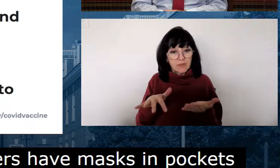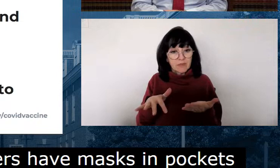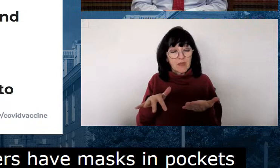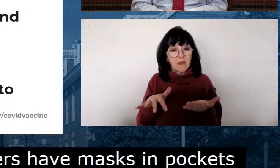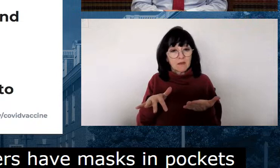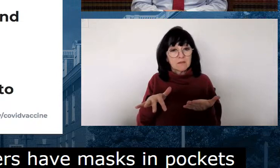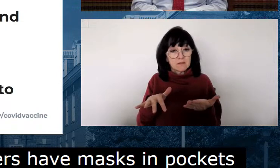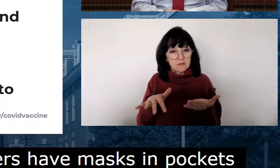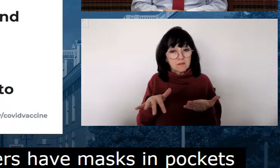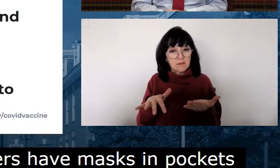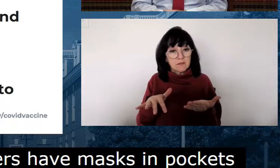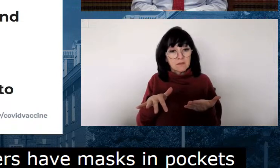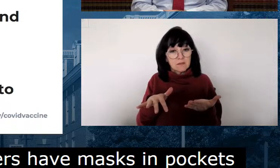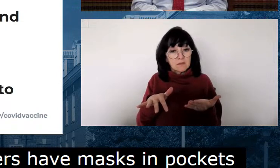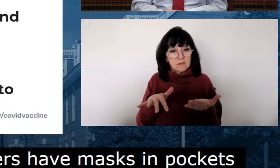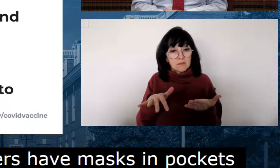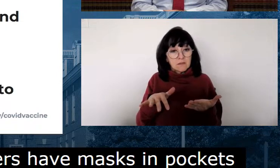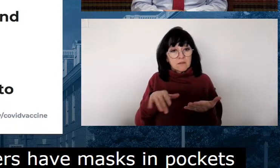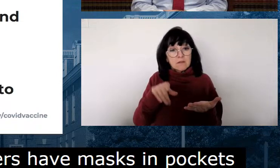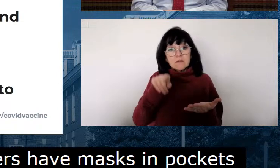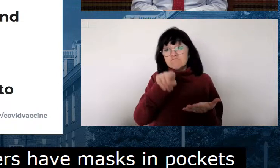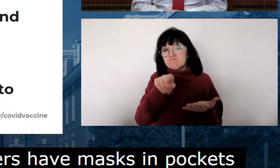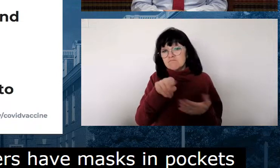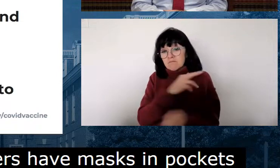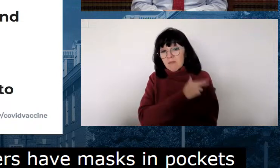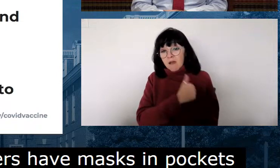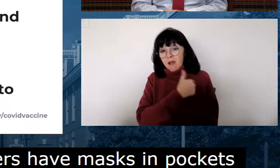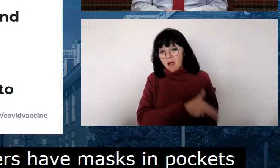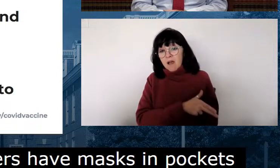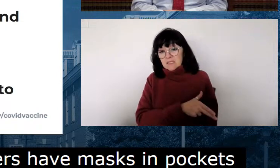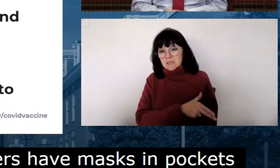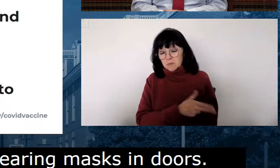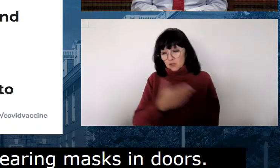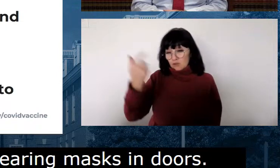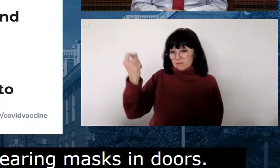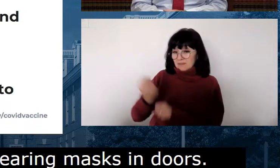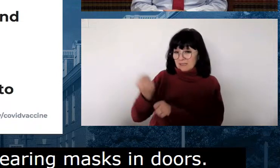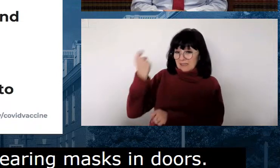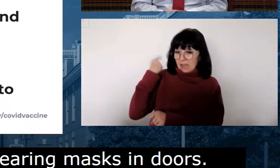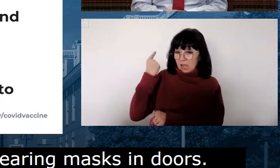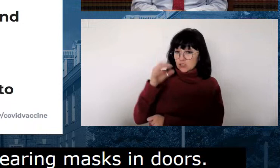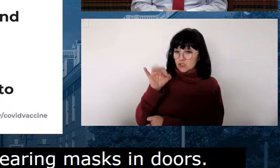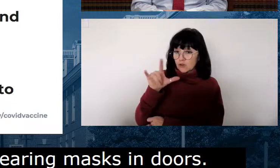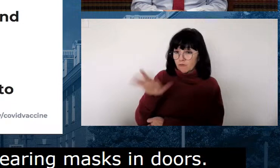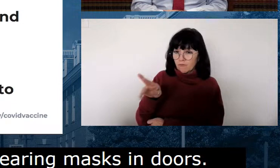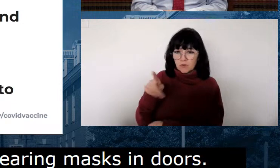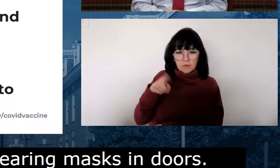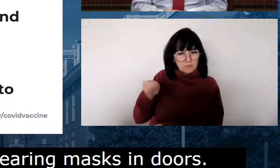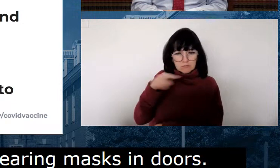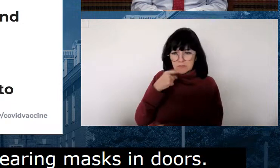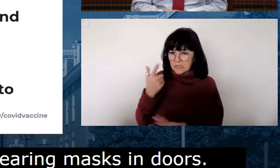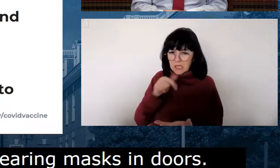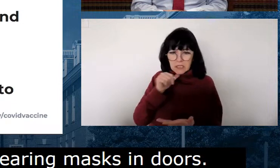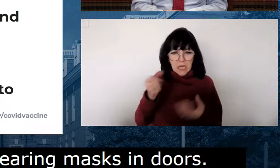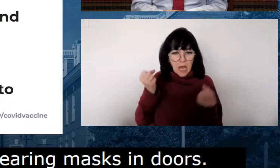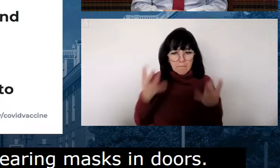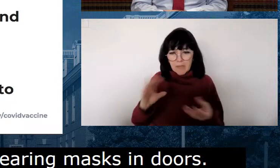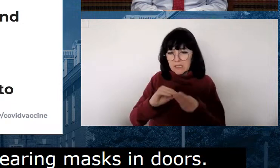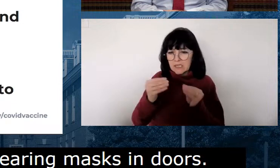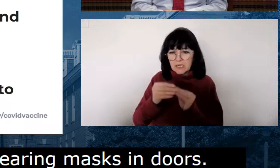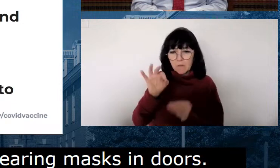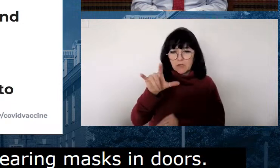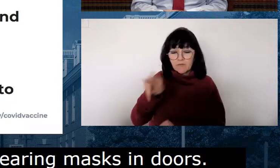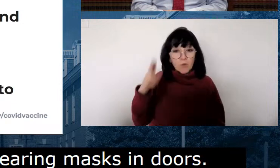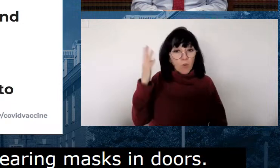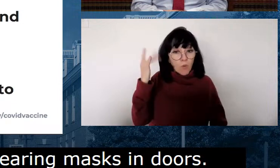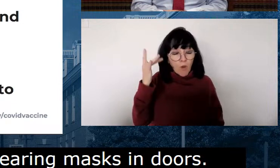our hospitals made last flu season, there wasn't much of one. And that was because lots of folks